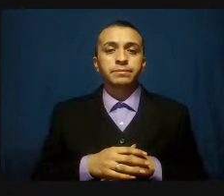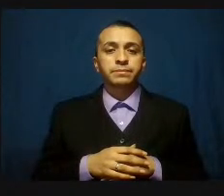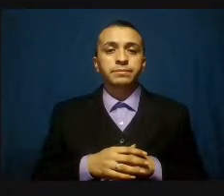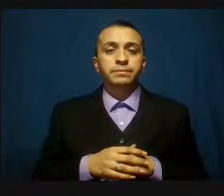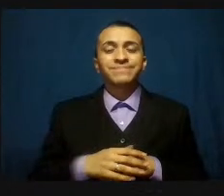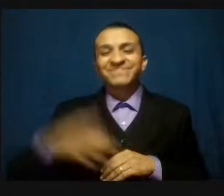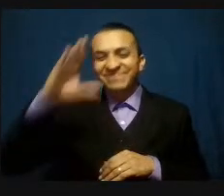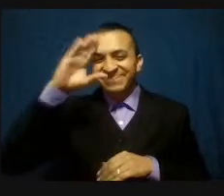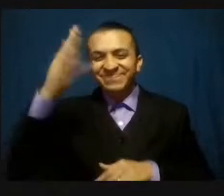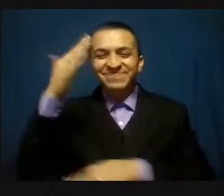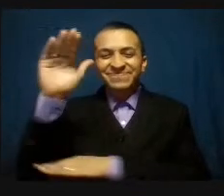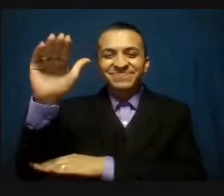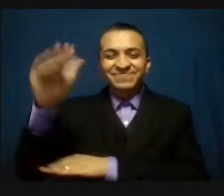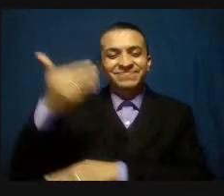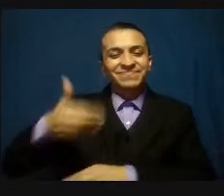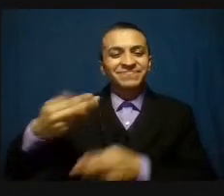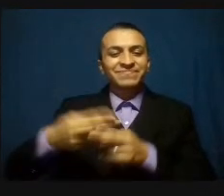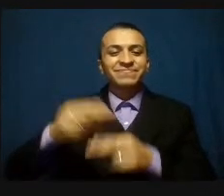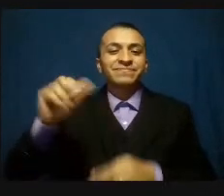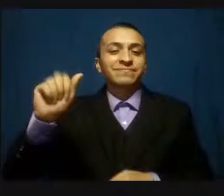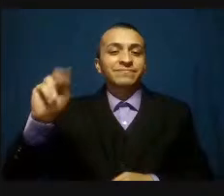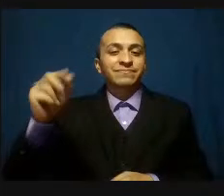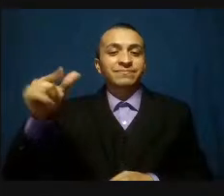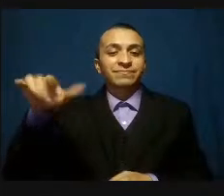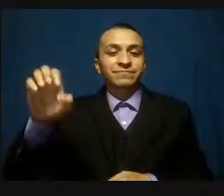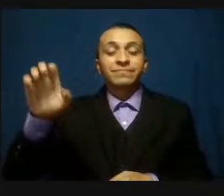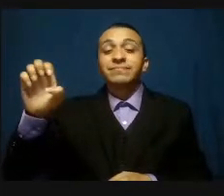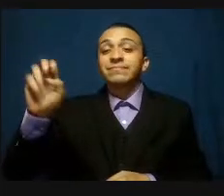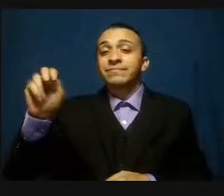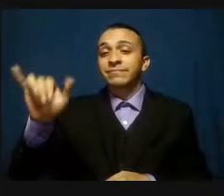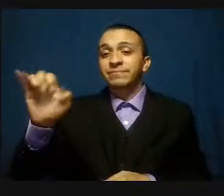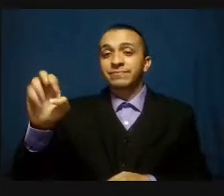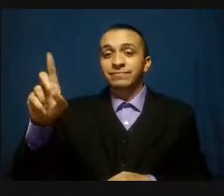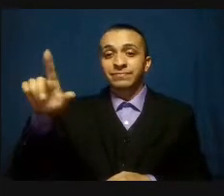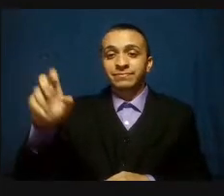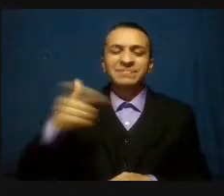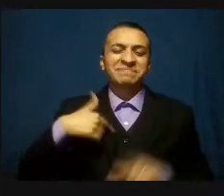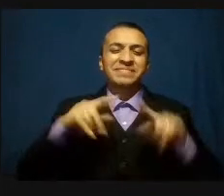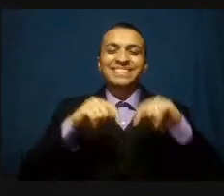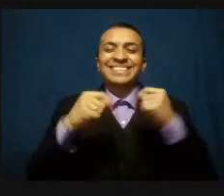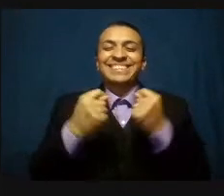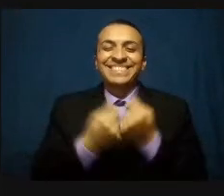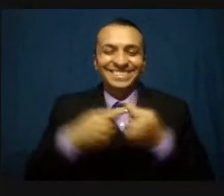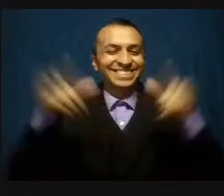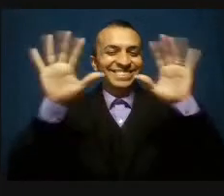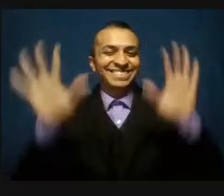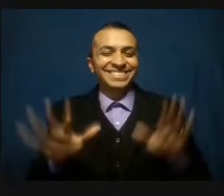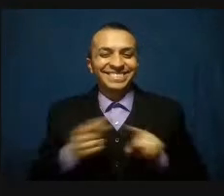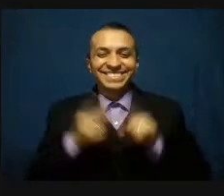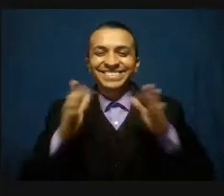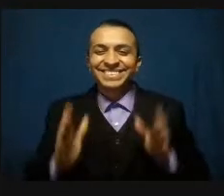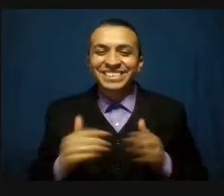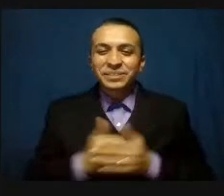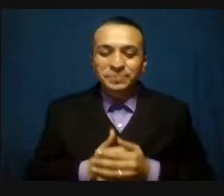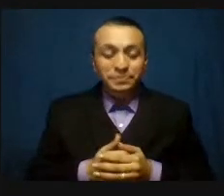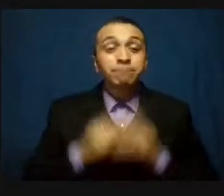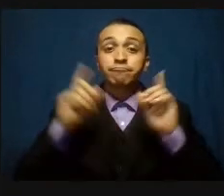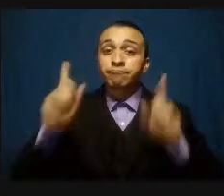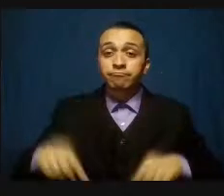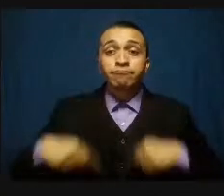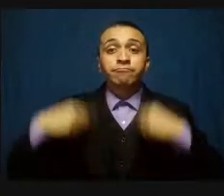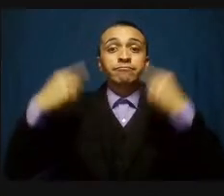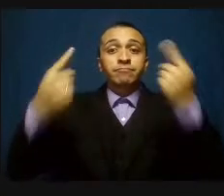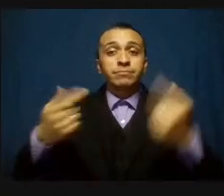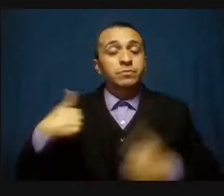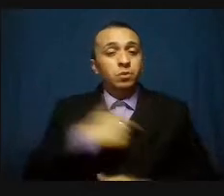Hi, good evening. My name is Angie Anetti, and I'm the team's incident meteorologist. So just to give you an overview, we've had a pretty significant